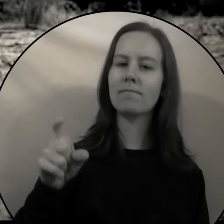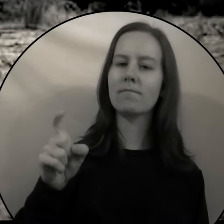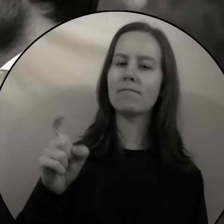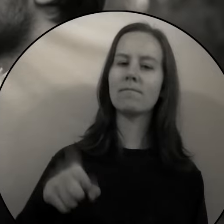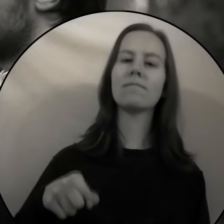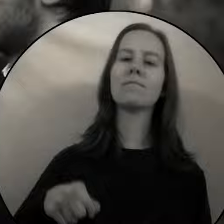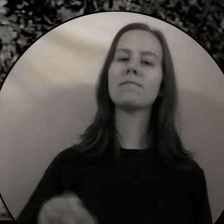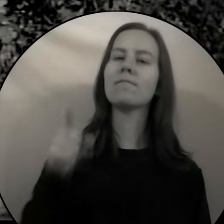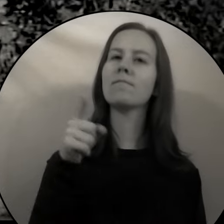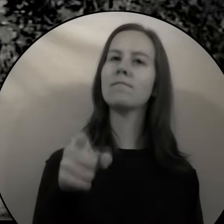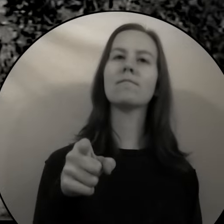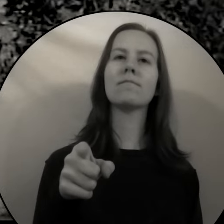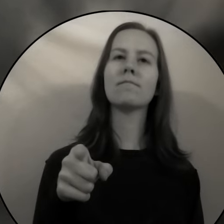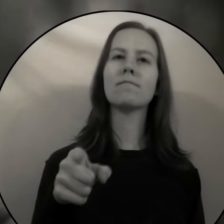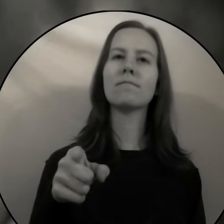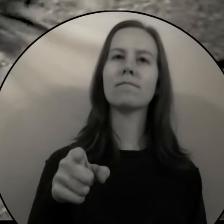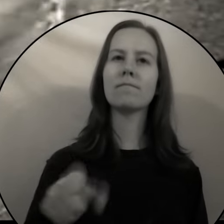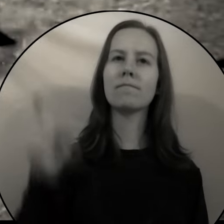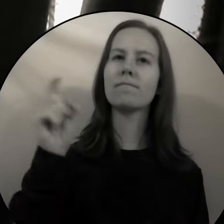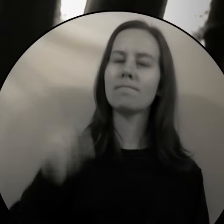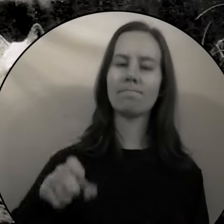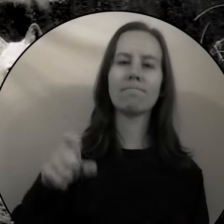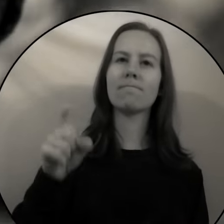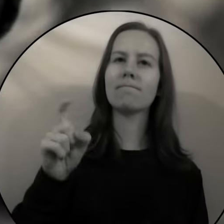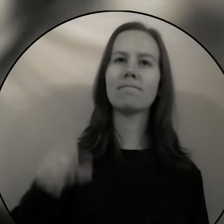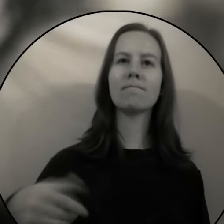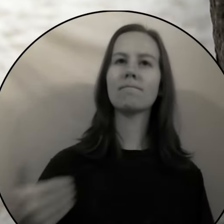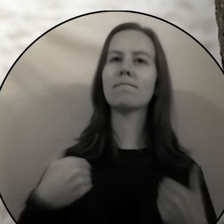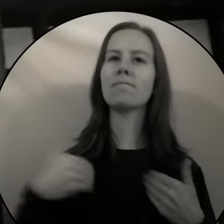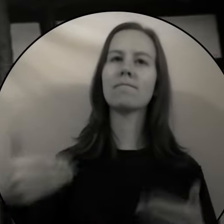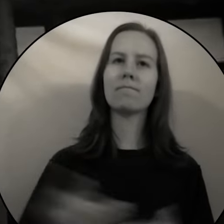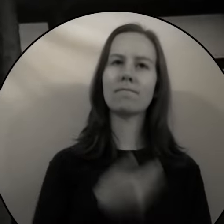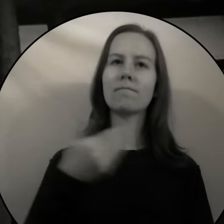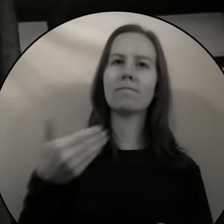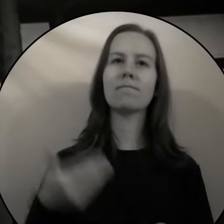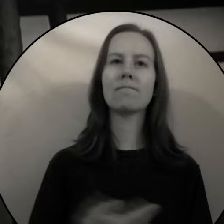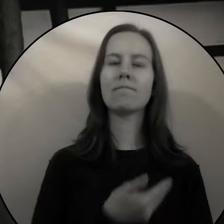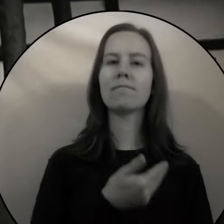youer Oh youer something